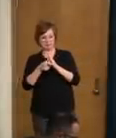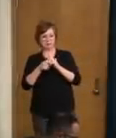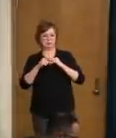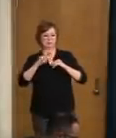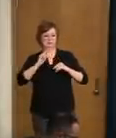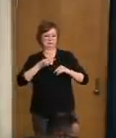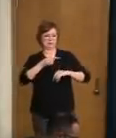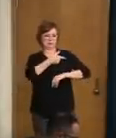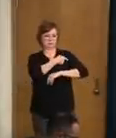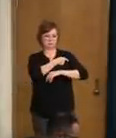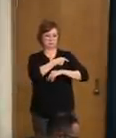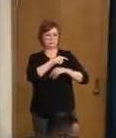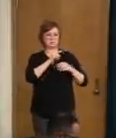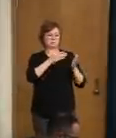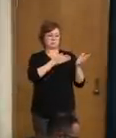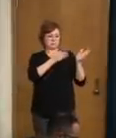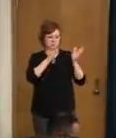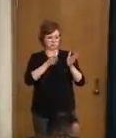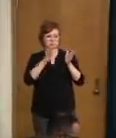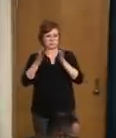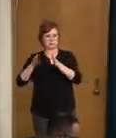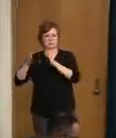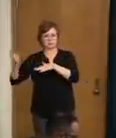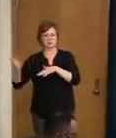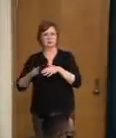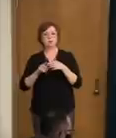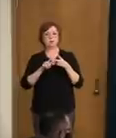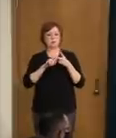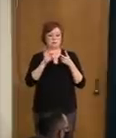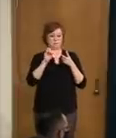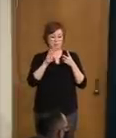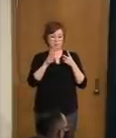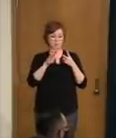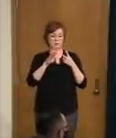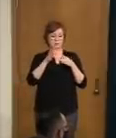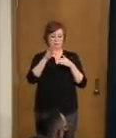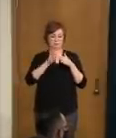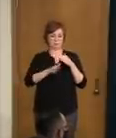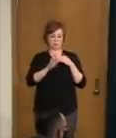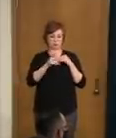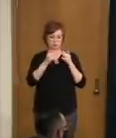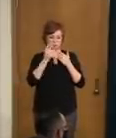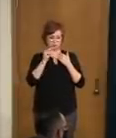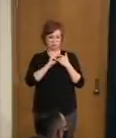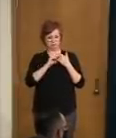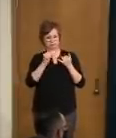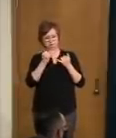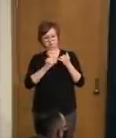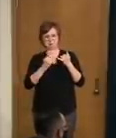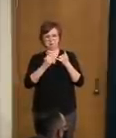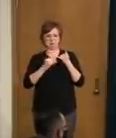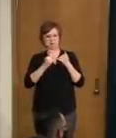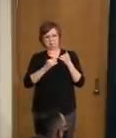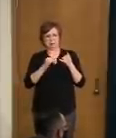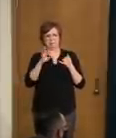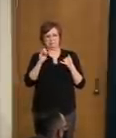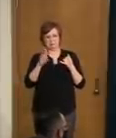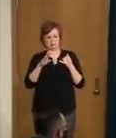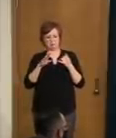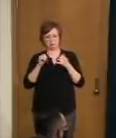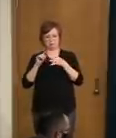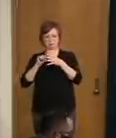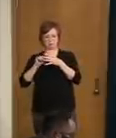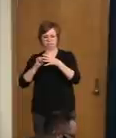gets vaccinated in February, they will likely be completing their program either end of February but early in